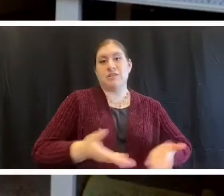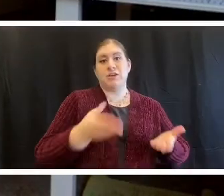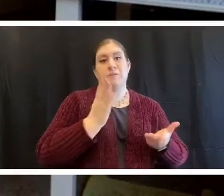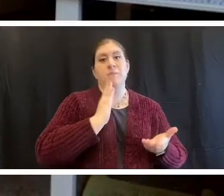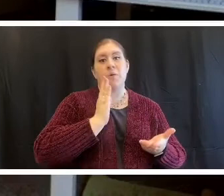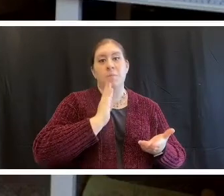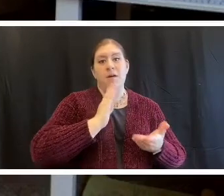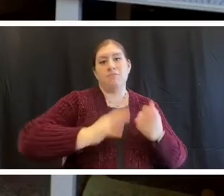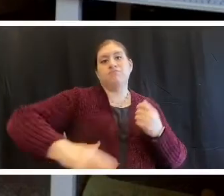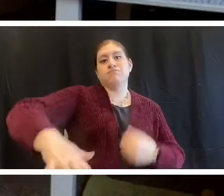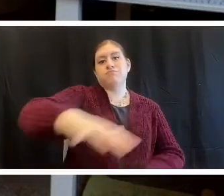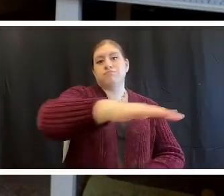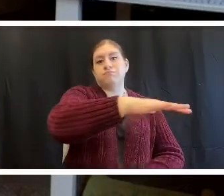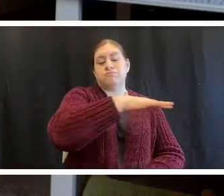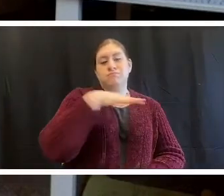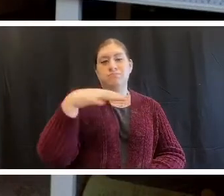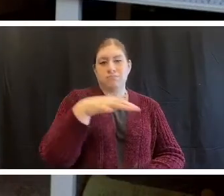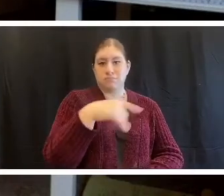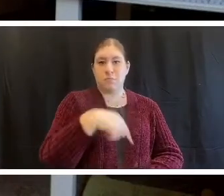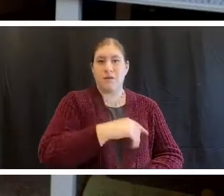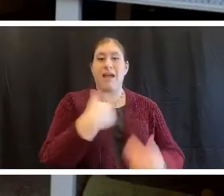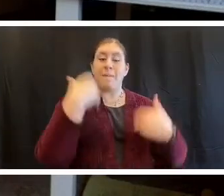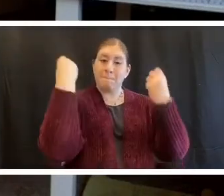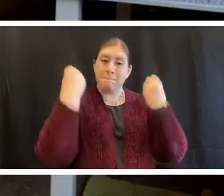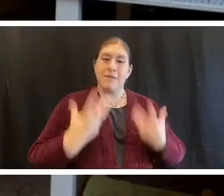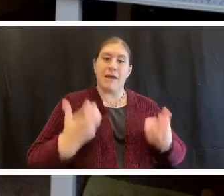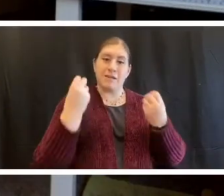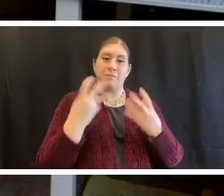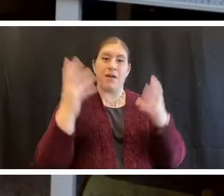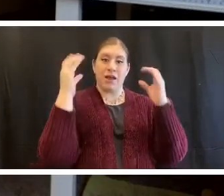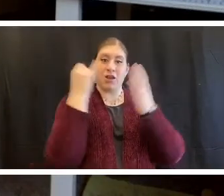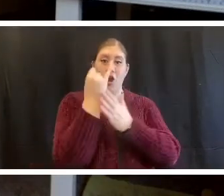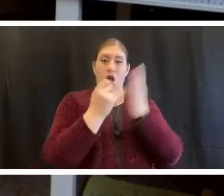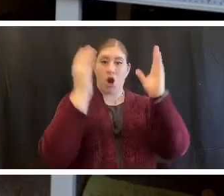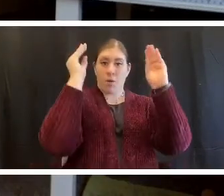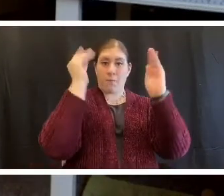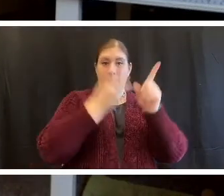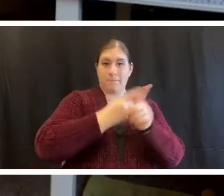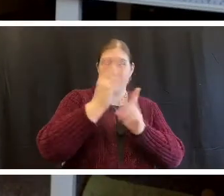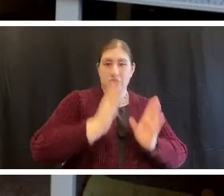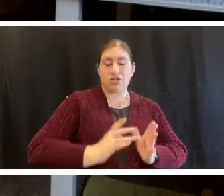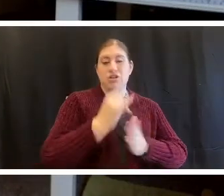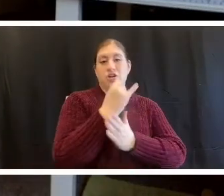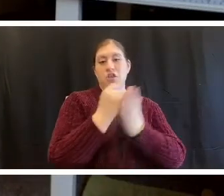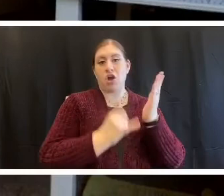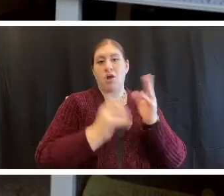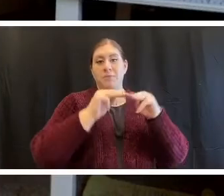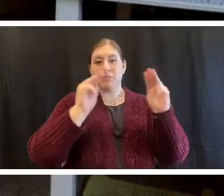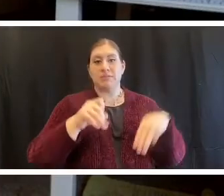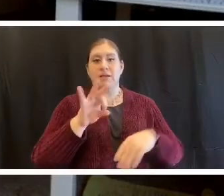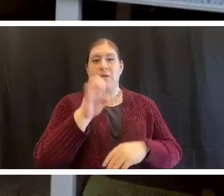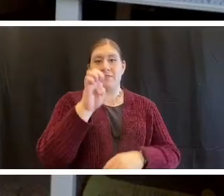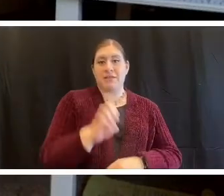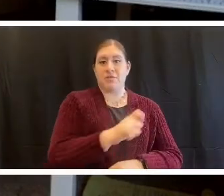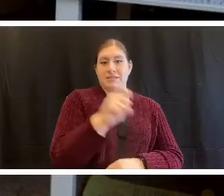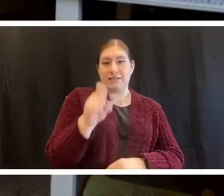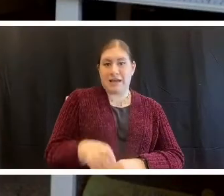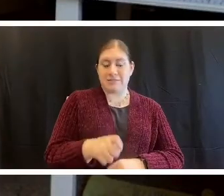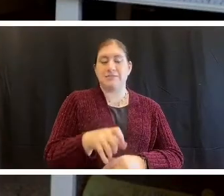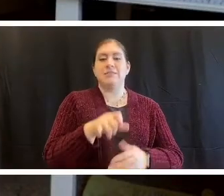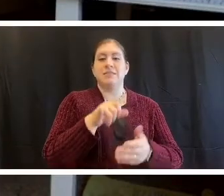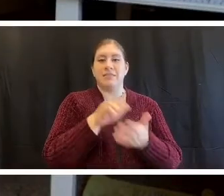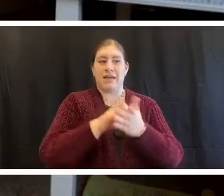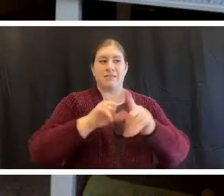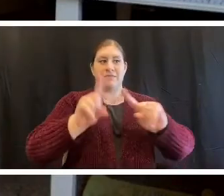Beaumont and surrounding areas. We have many arts professionals, like at the Art Museum of Southeast Texas, the Stark, and